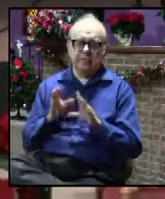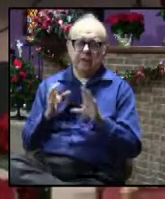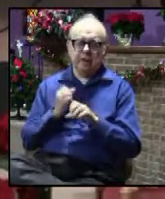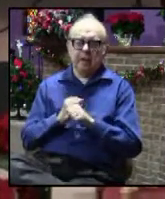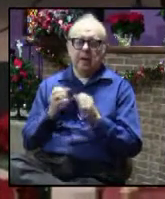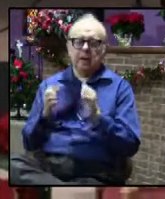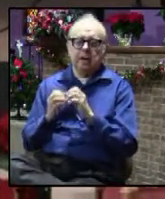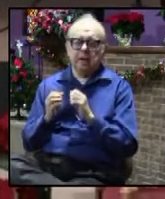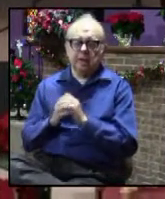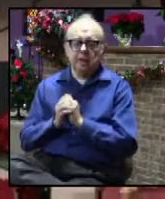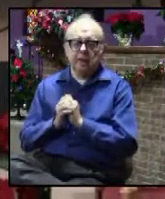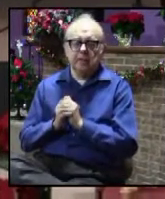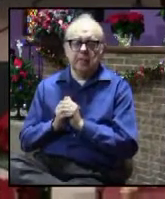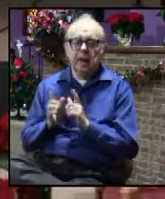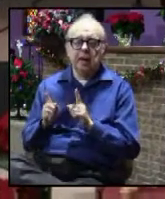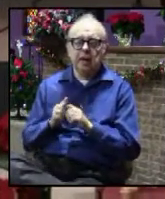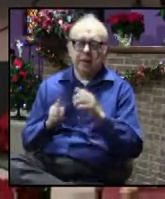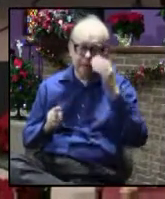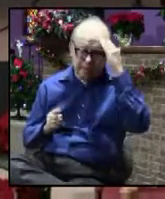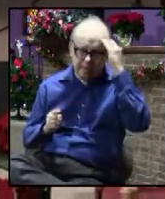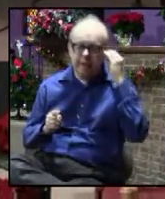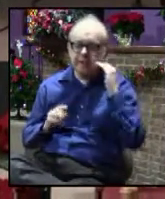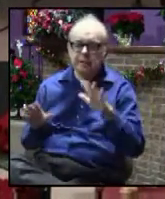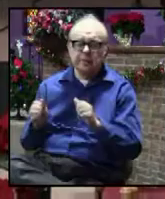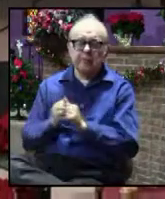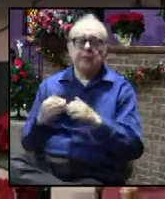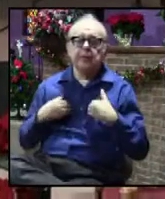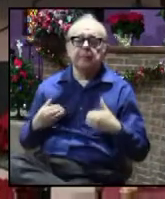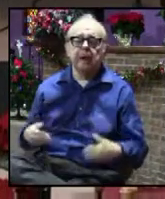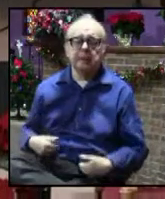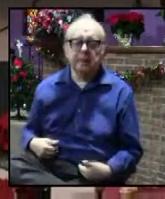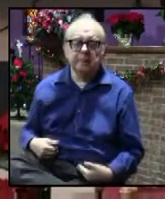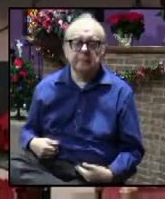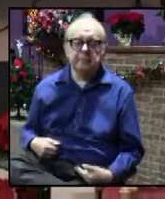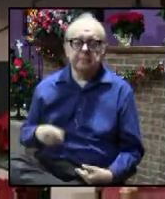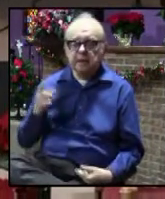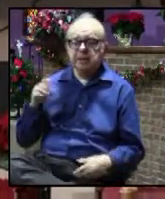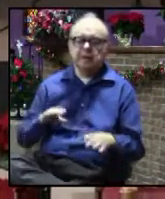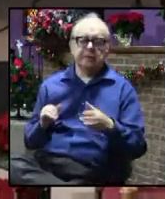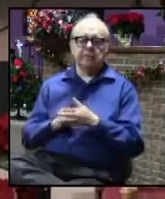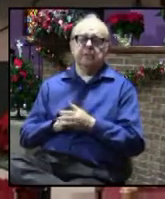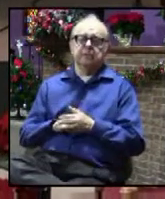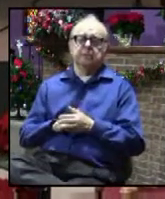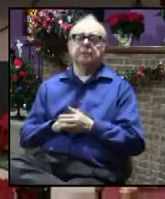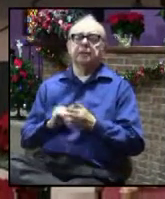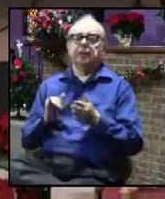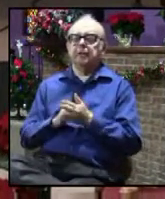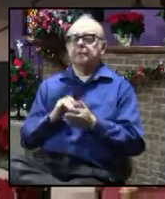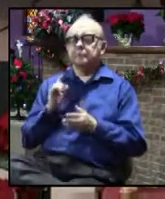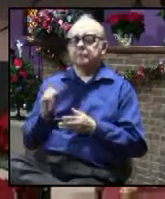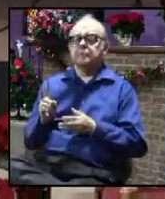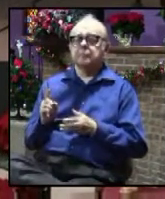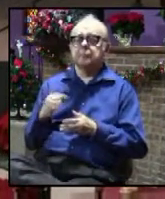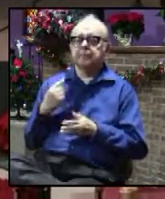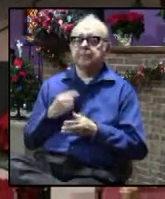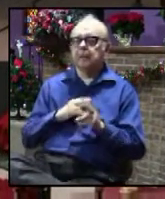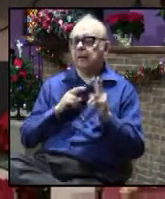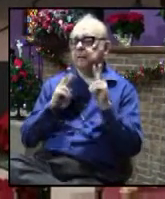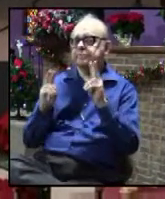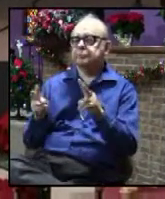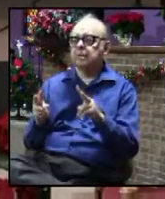head does a body. And that's what He does. And this is the one that we look